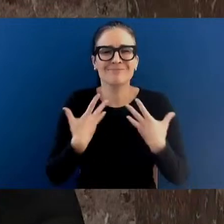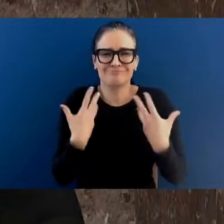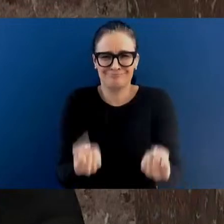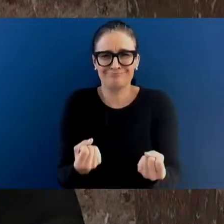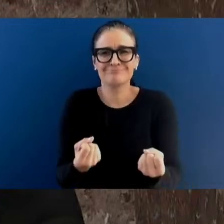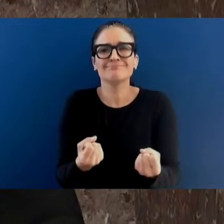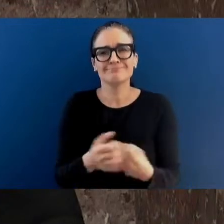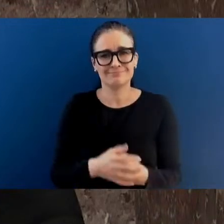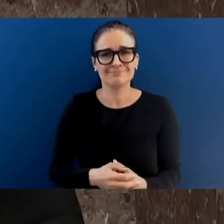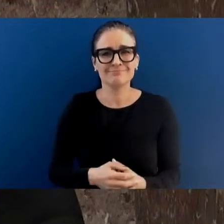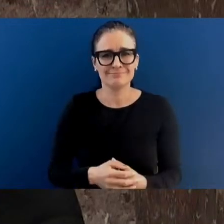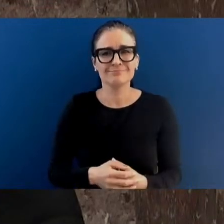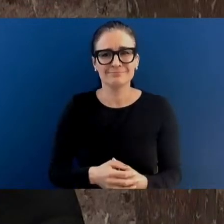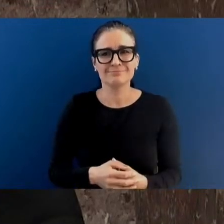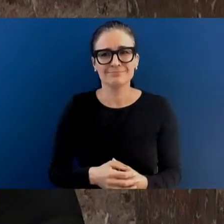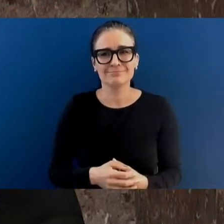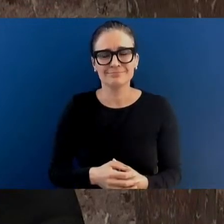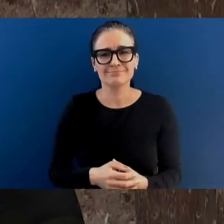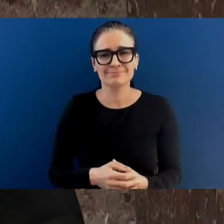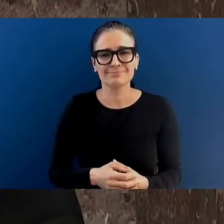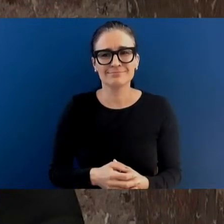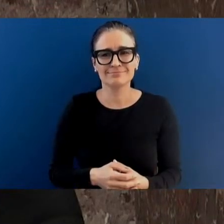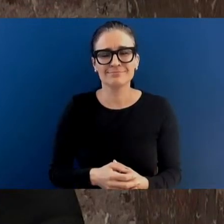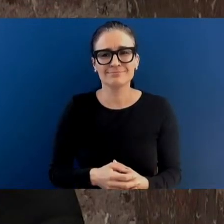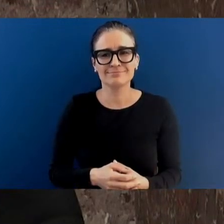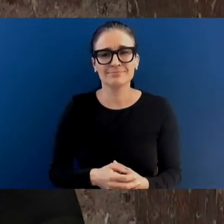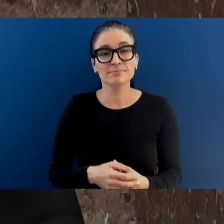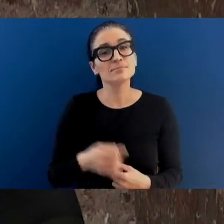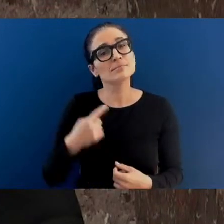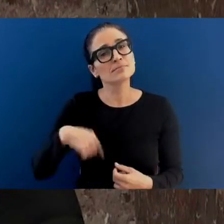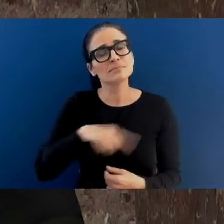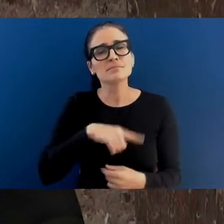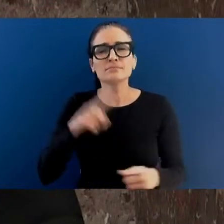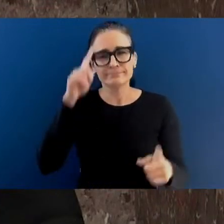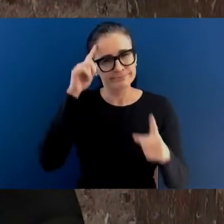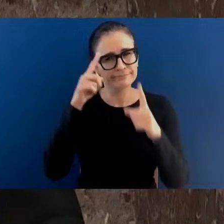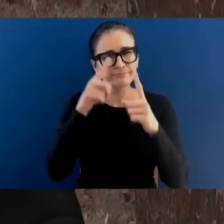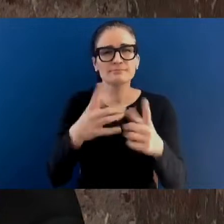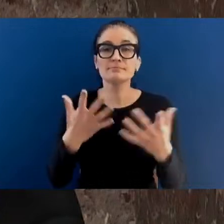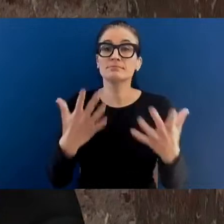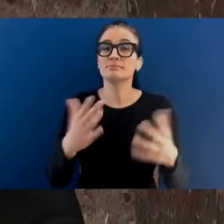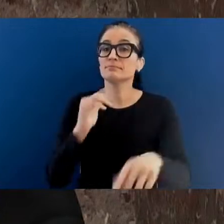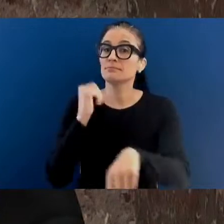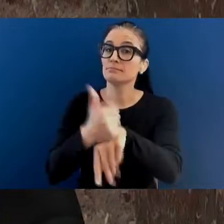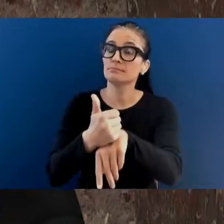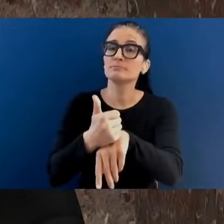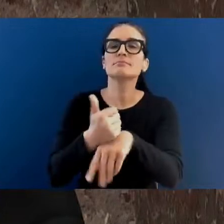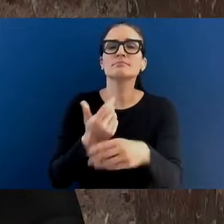create a healthier, more equitable future for all. Thank you, Mr. Speaker.